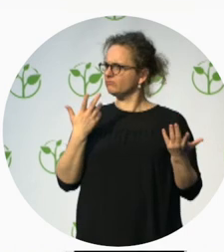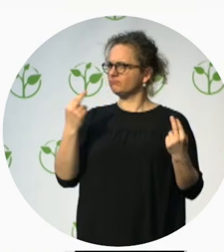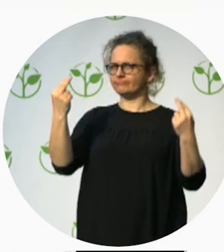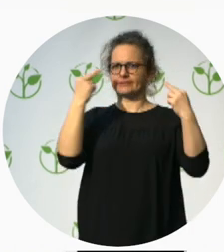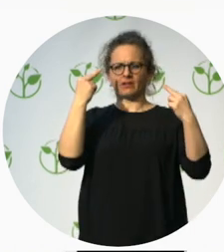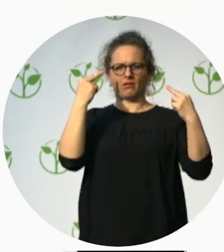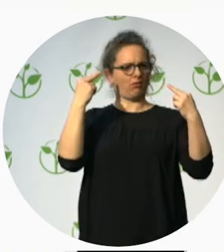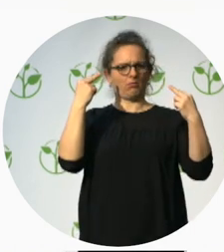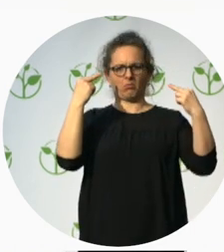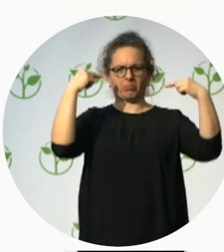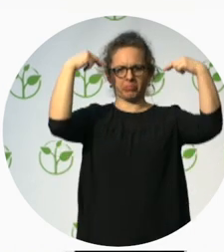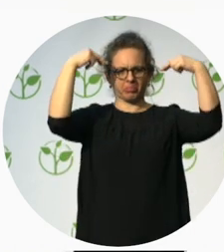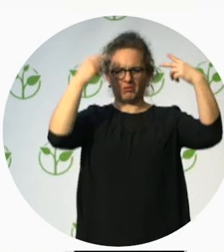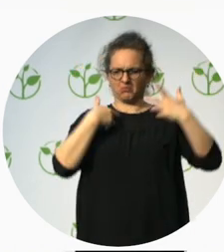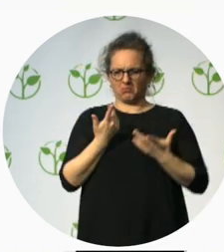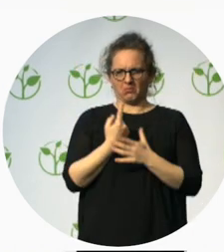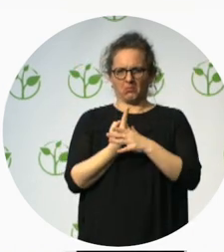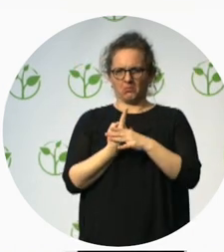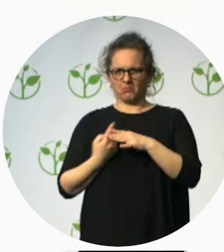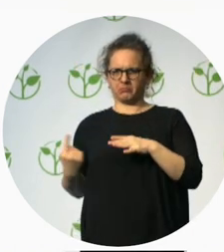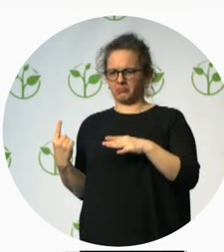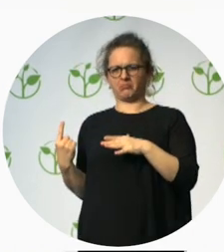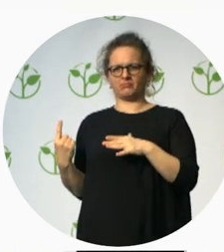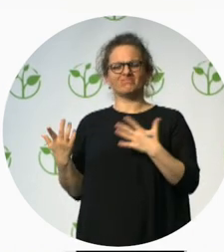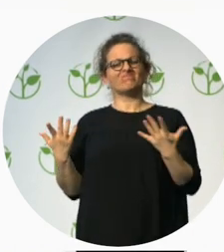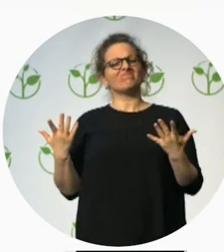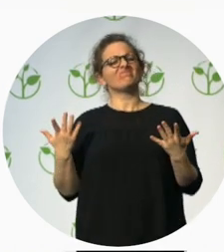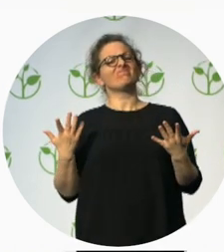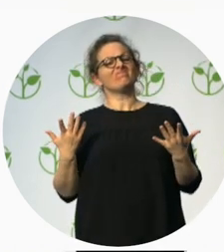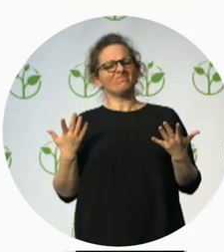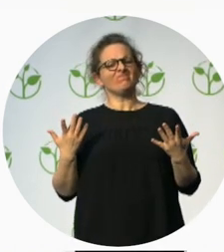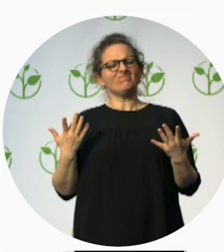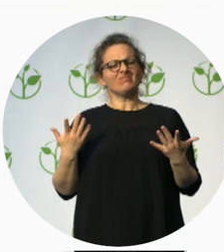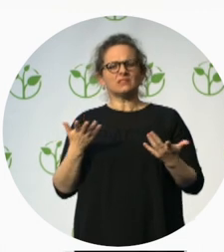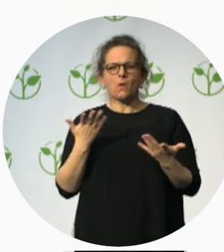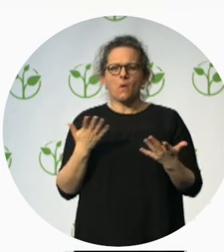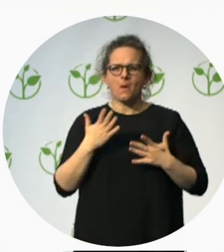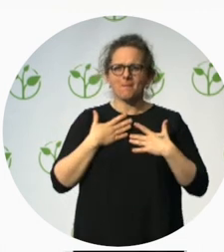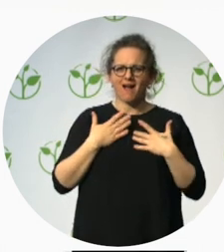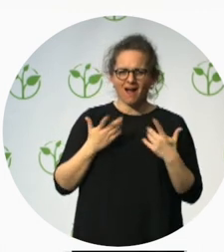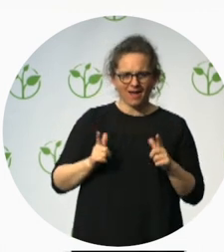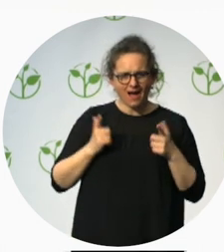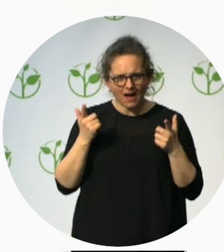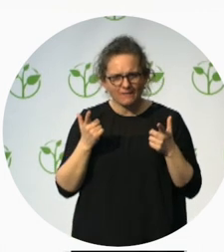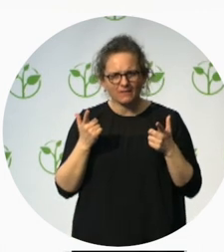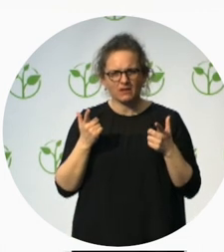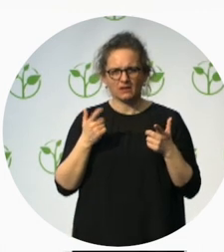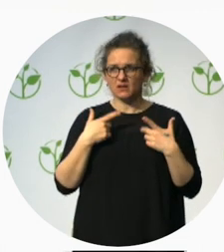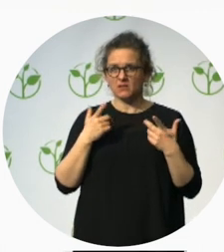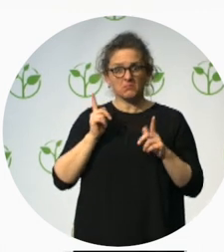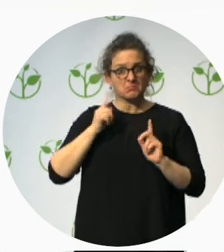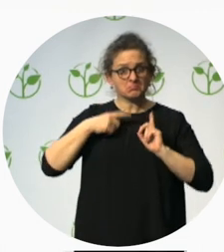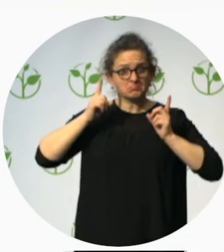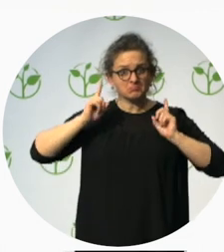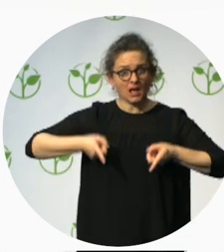village of Ethiopia was to marry at the age of 18 and at the age of 8 or 10 and bring a dowry to the